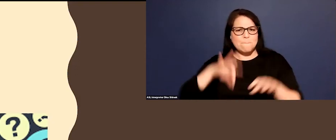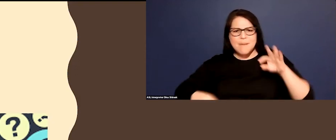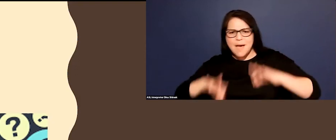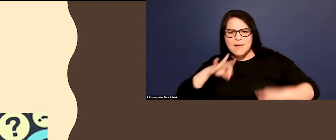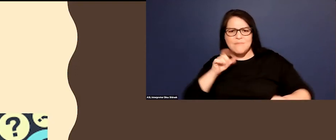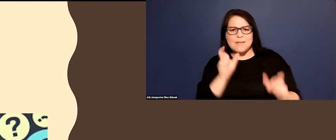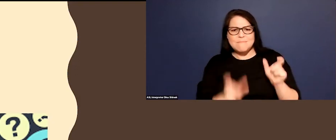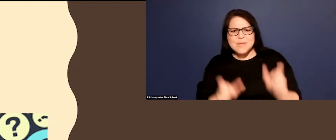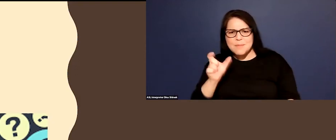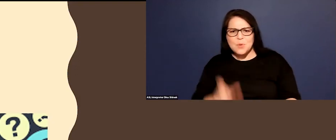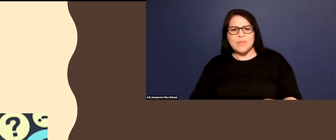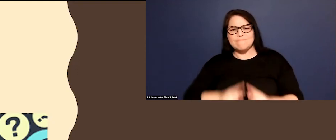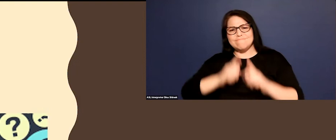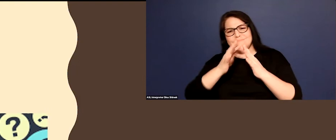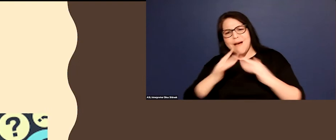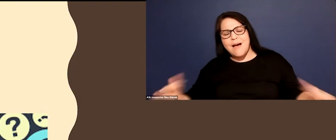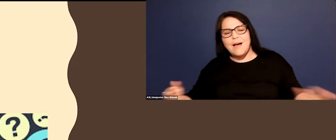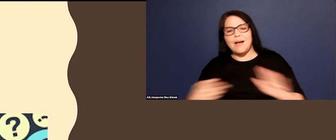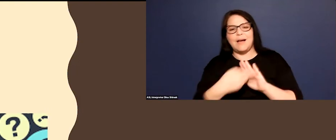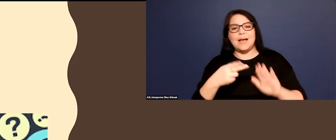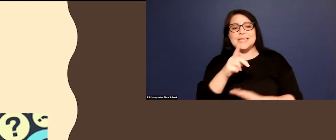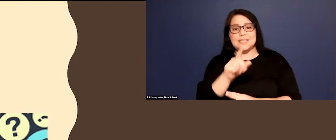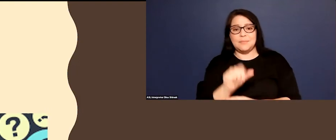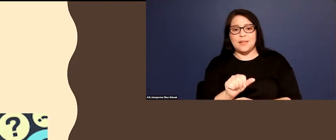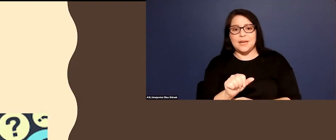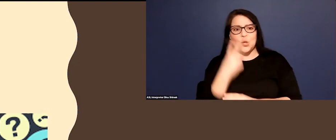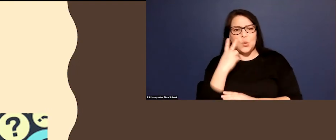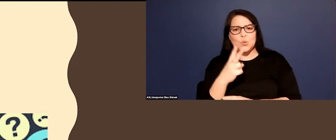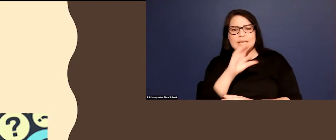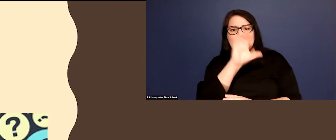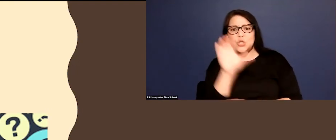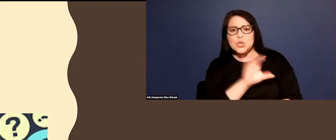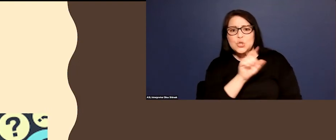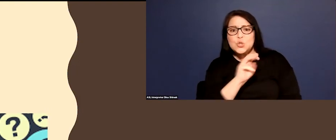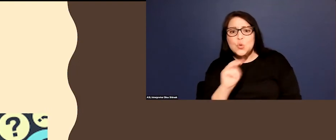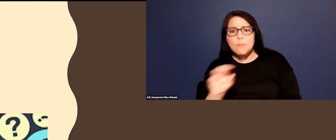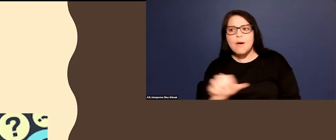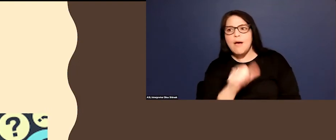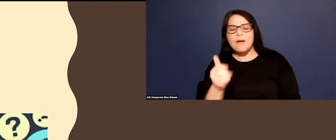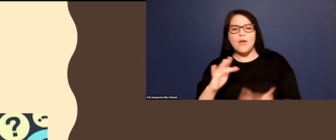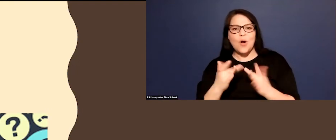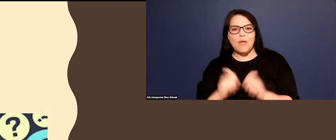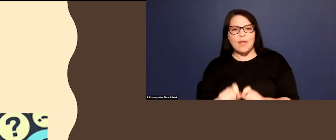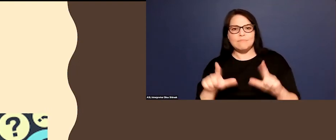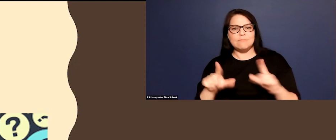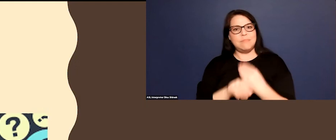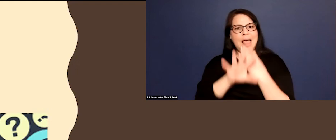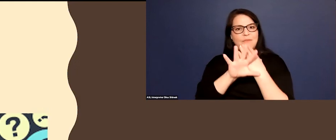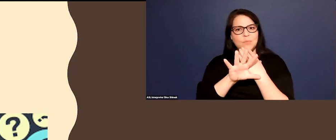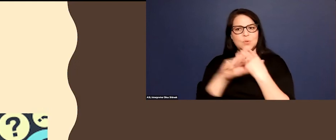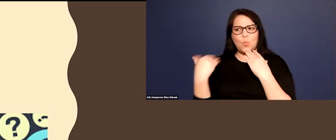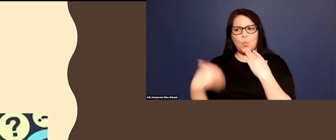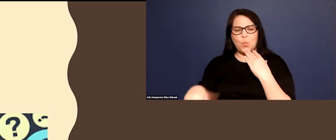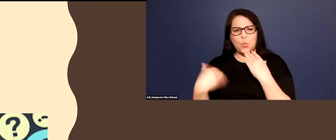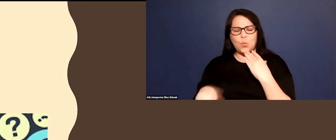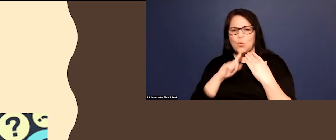with all different types of disabilities. Look at how Zoom and other online platforms have become